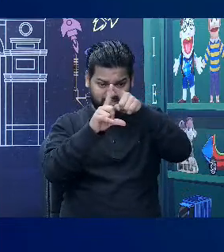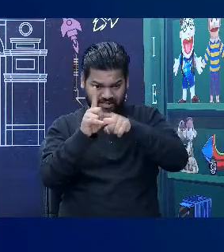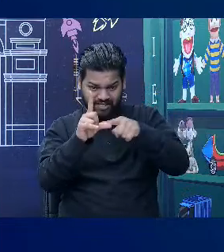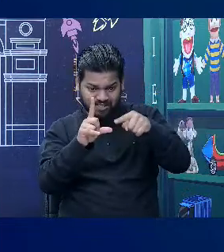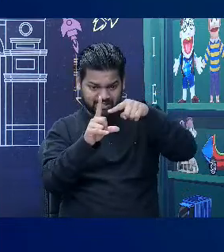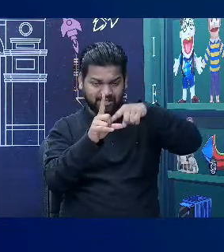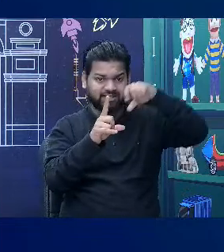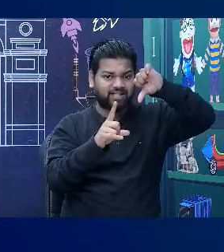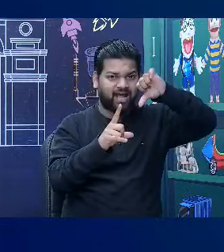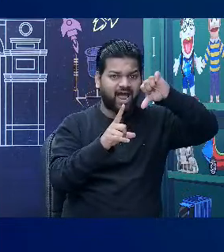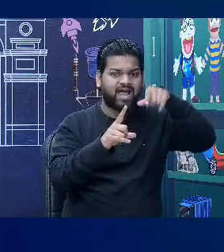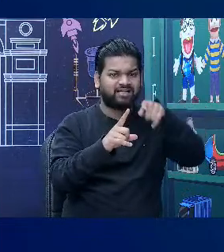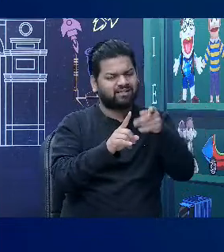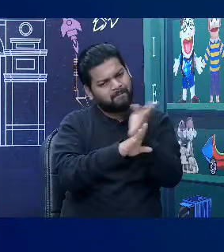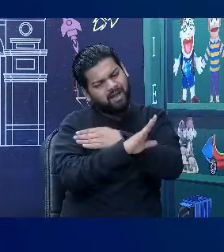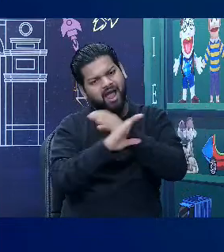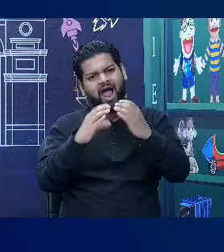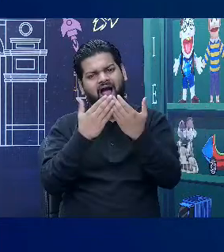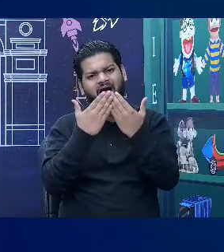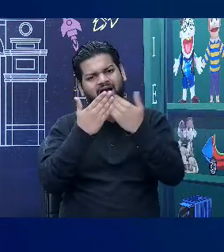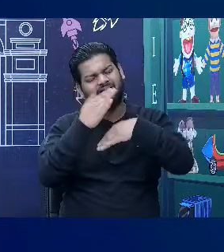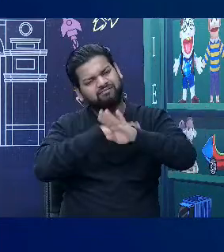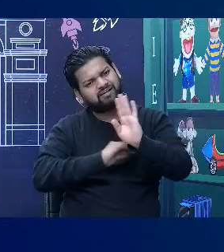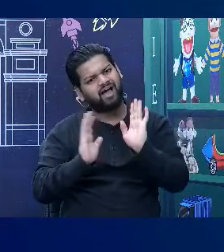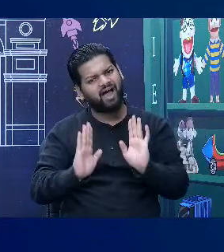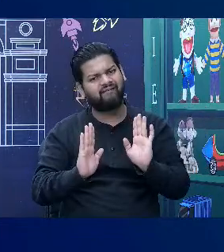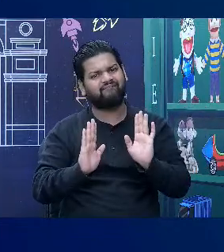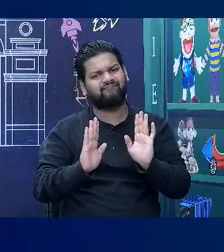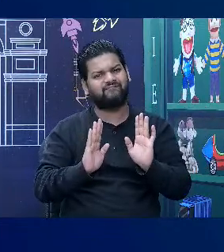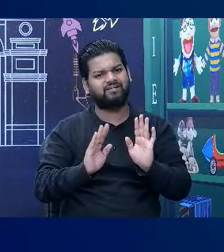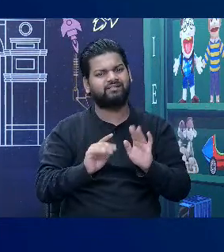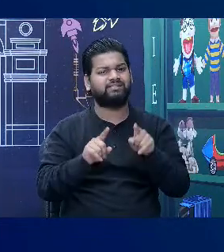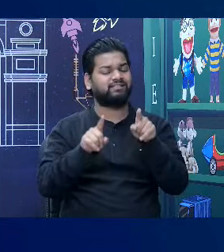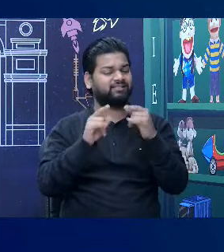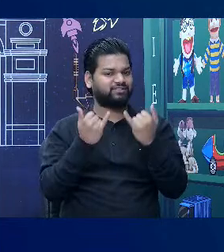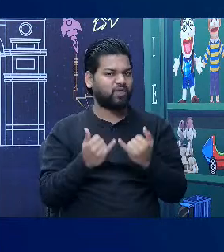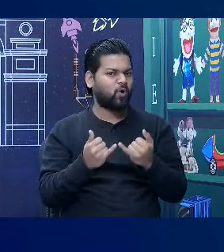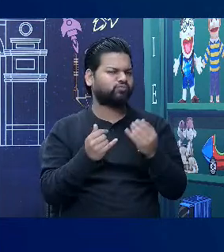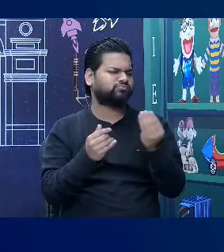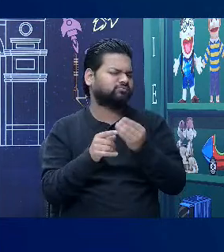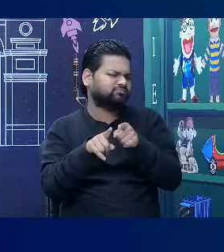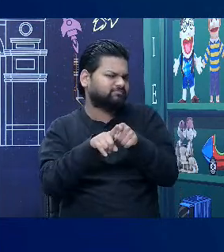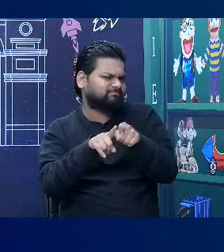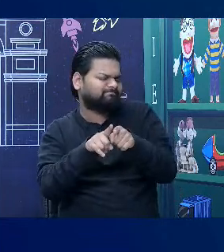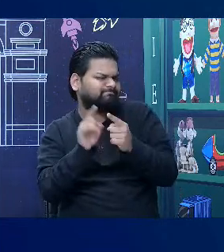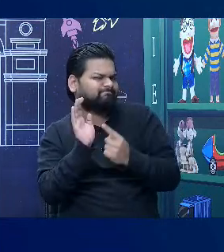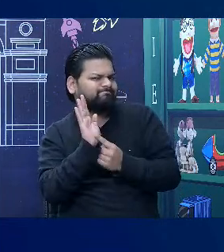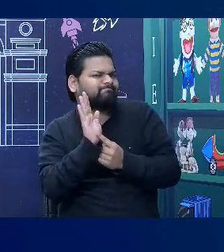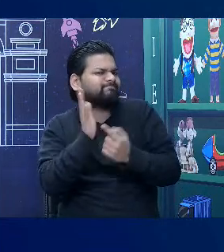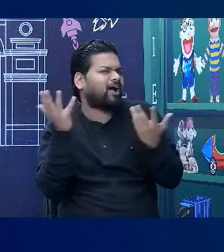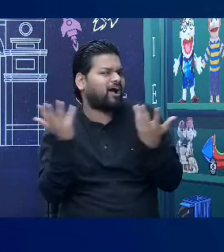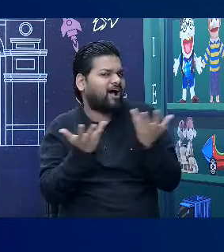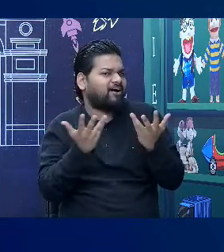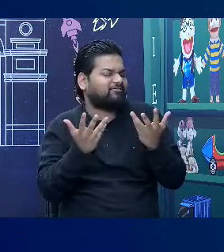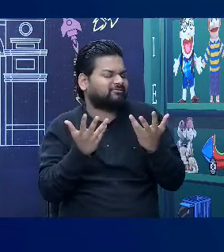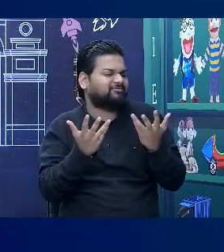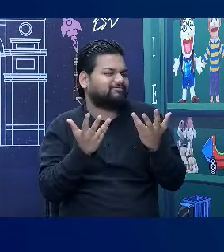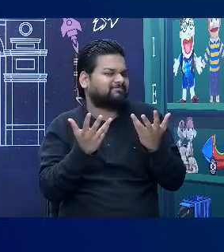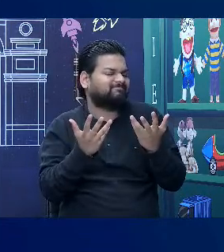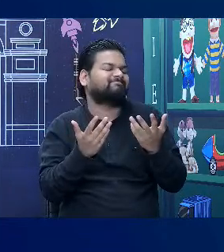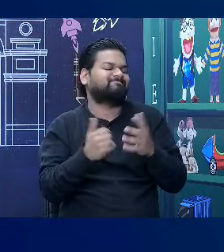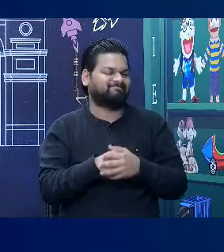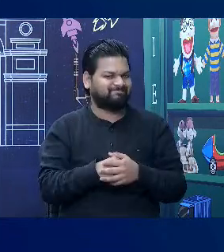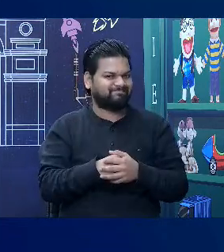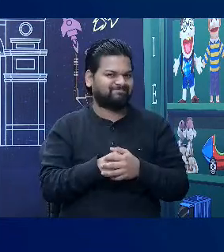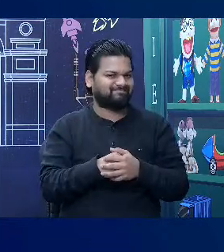us take some examples from our surroundings where right triangles can be imagined to be formed.